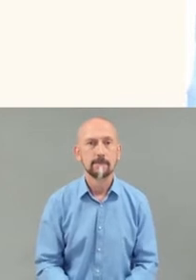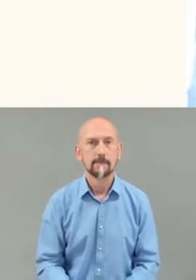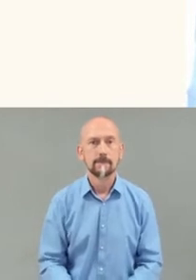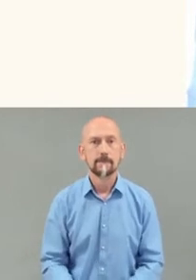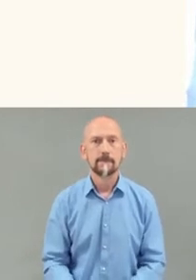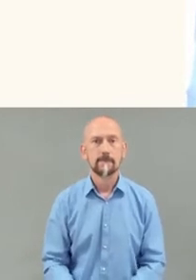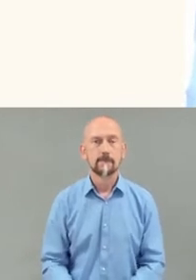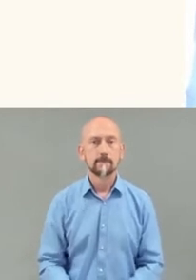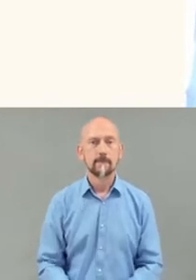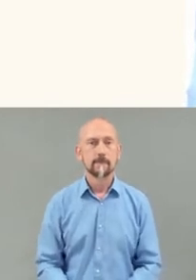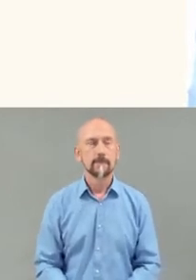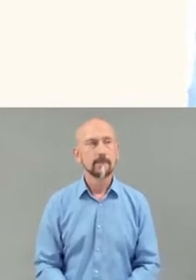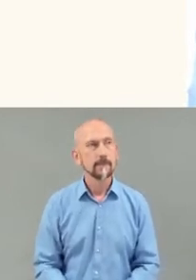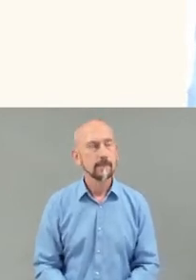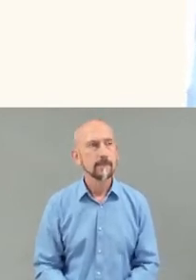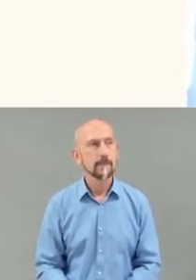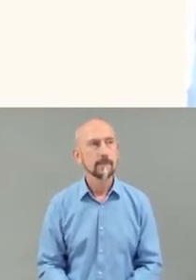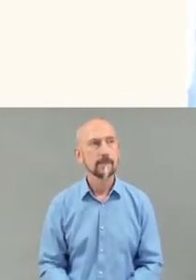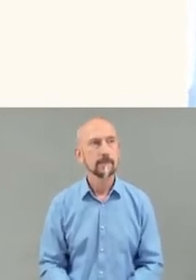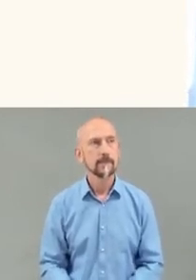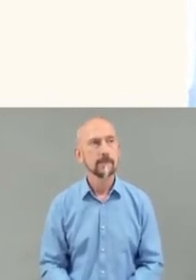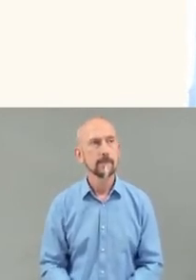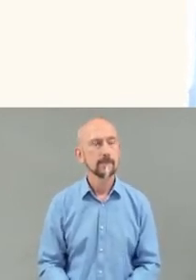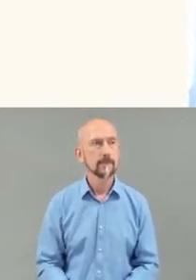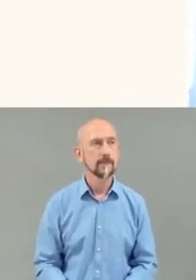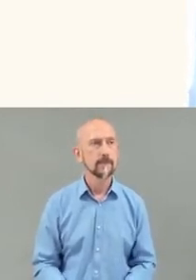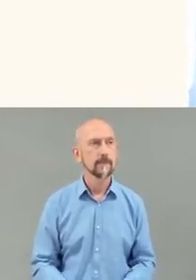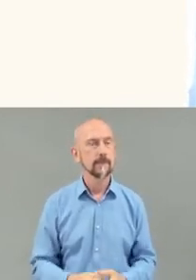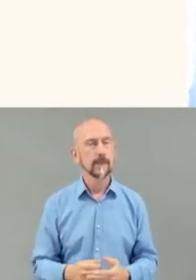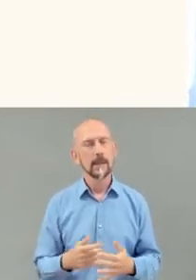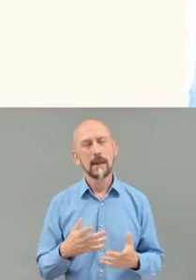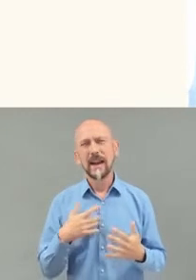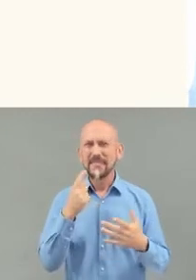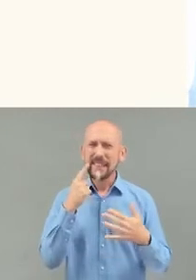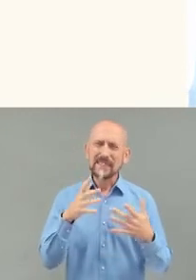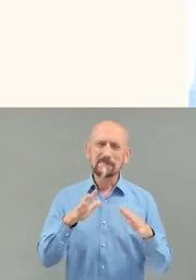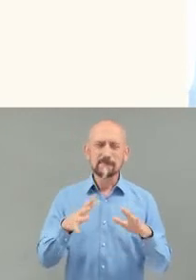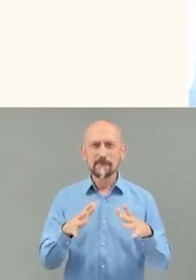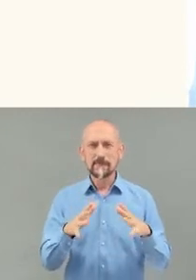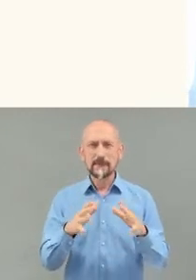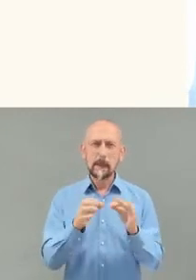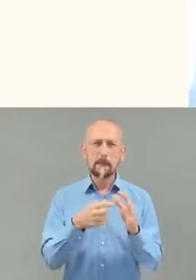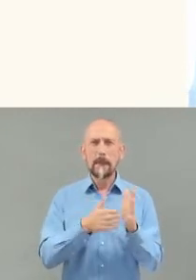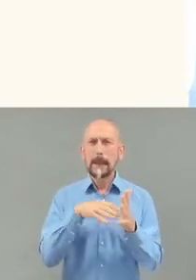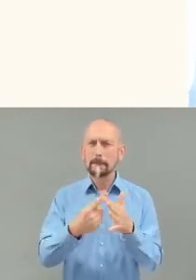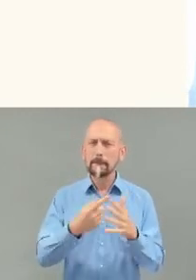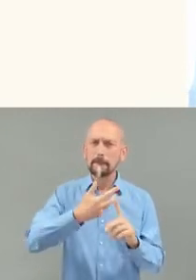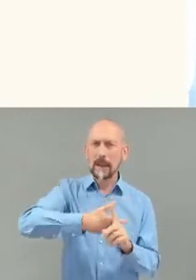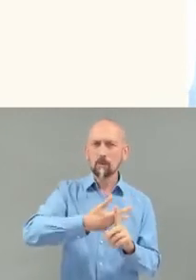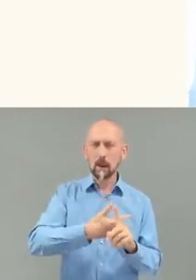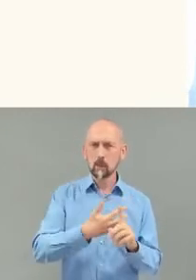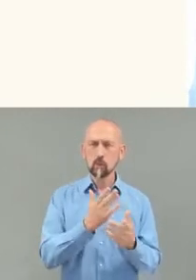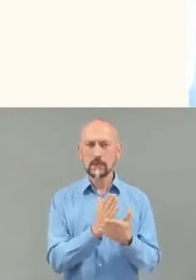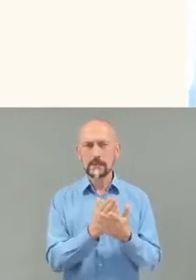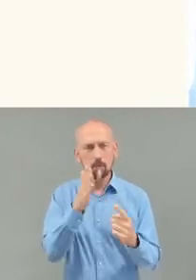I think kind of understanding, I think when it's kind of aimed at people from BAME backgrounds, I guess understanding how different everyone's